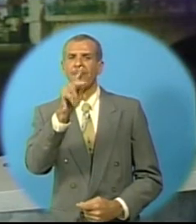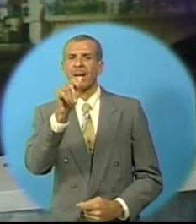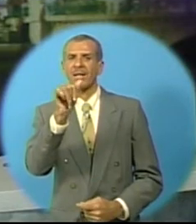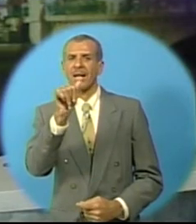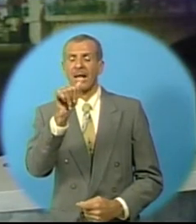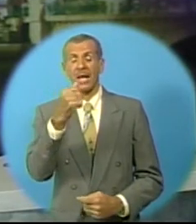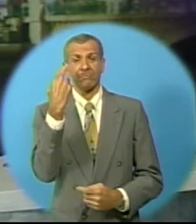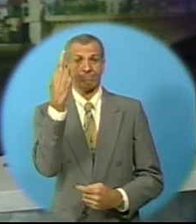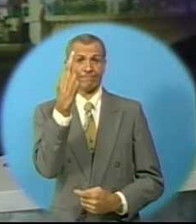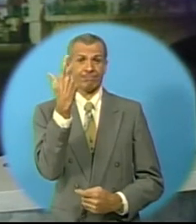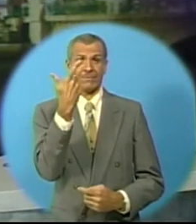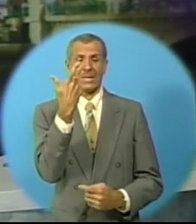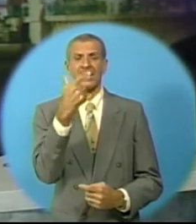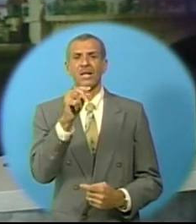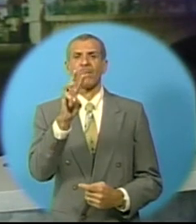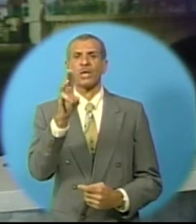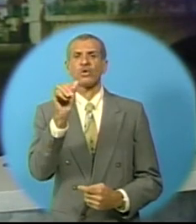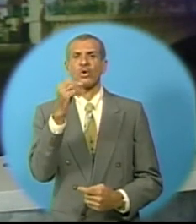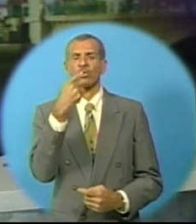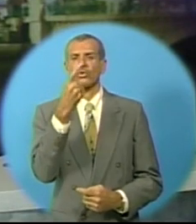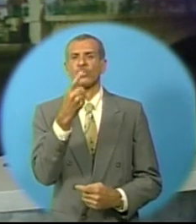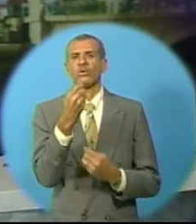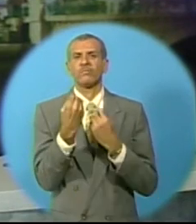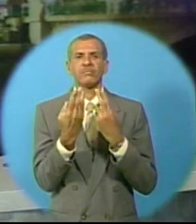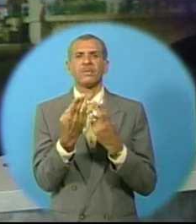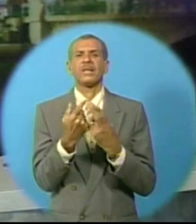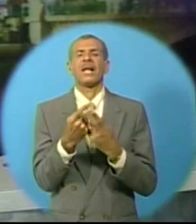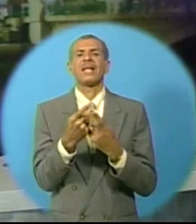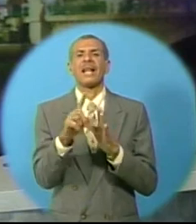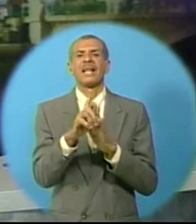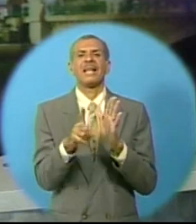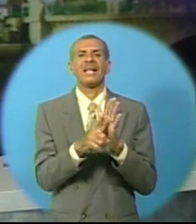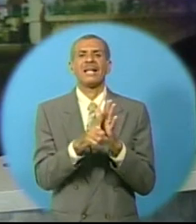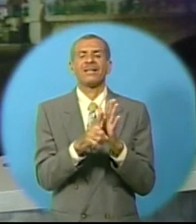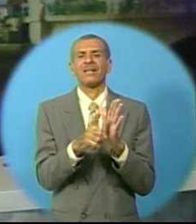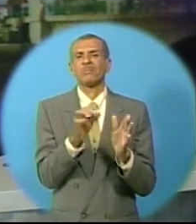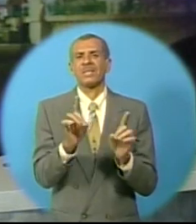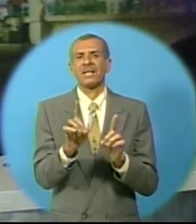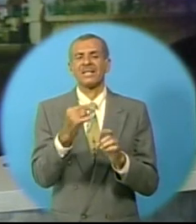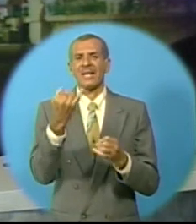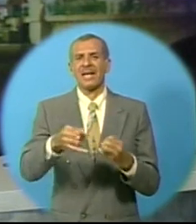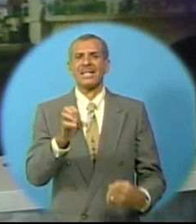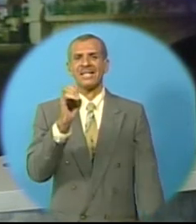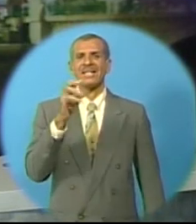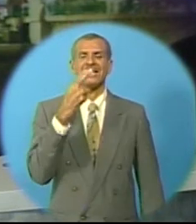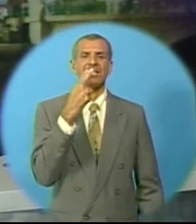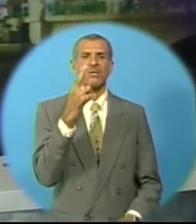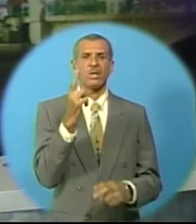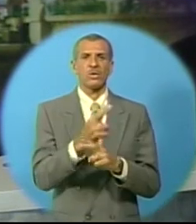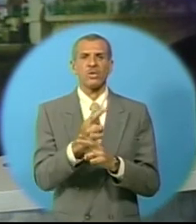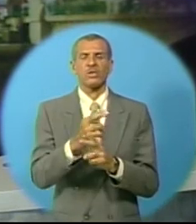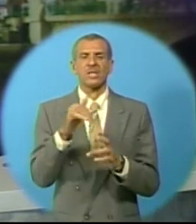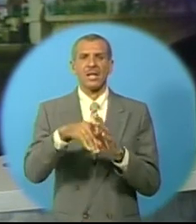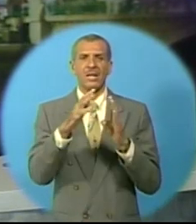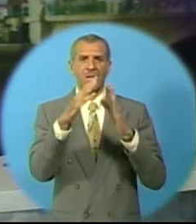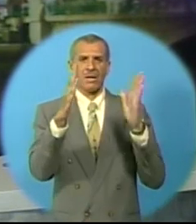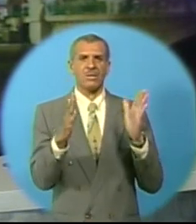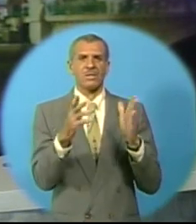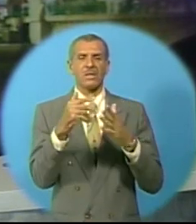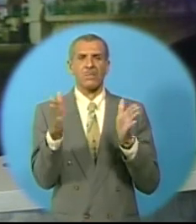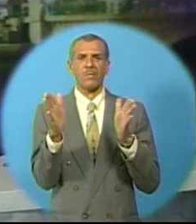a consequence, the WHO has advised that legal steps be taken to end e-cigarette use indoors, in